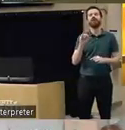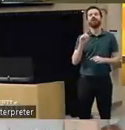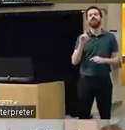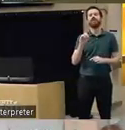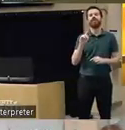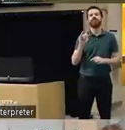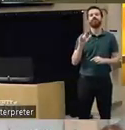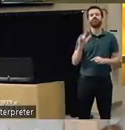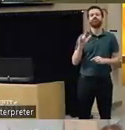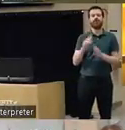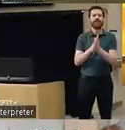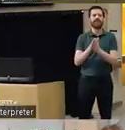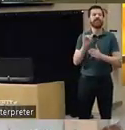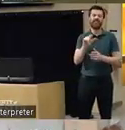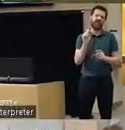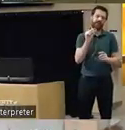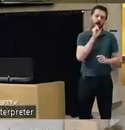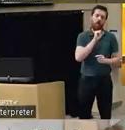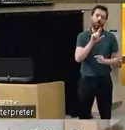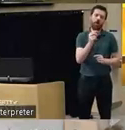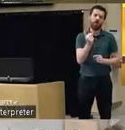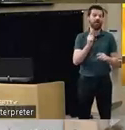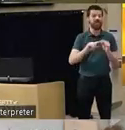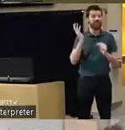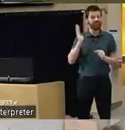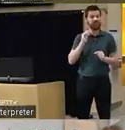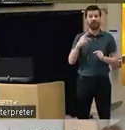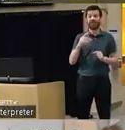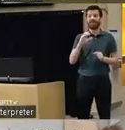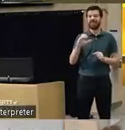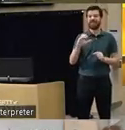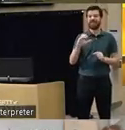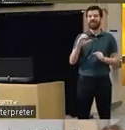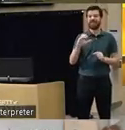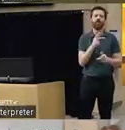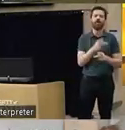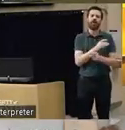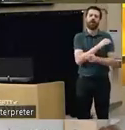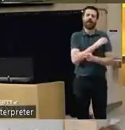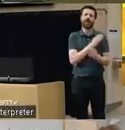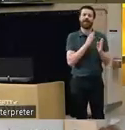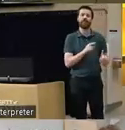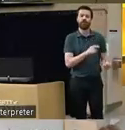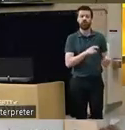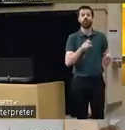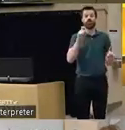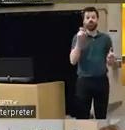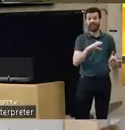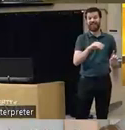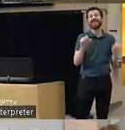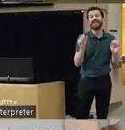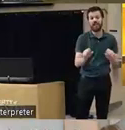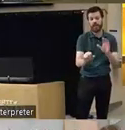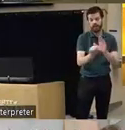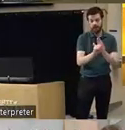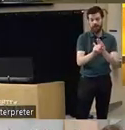in 2013, the recommendations are that PCCs or primary care clinicians should and can identify, assess,